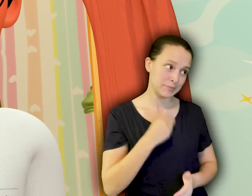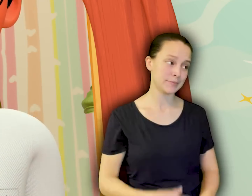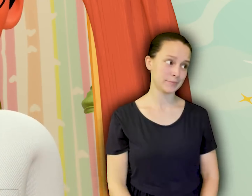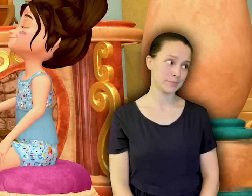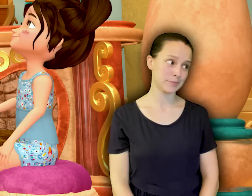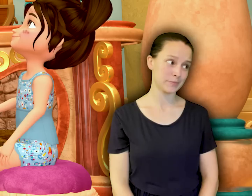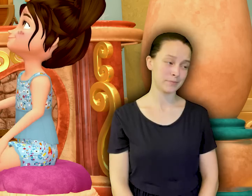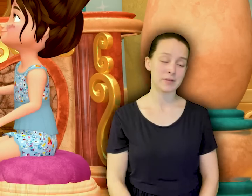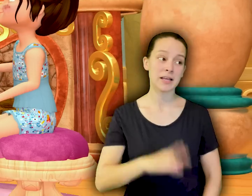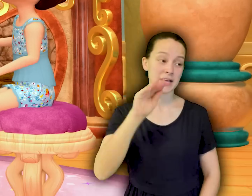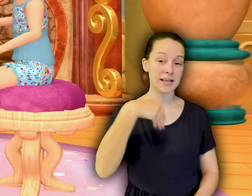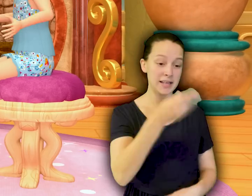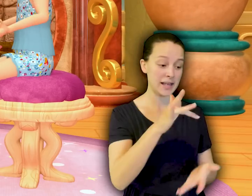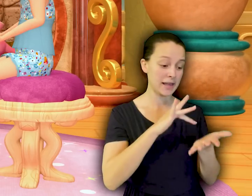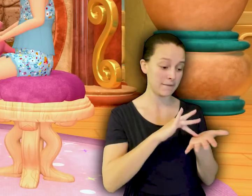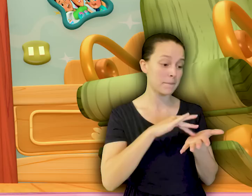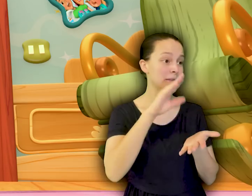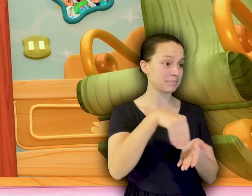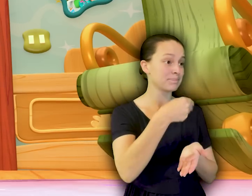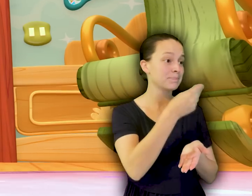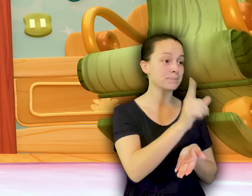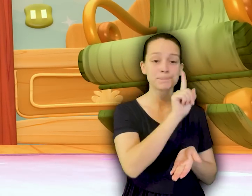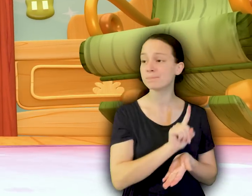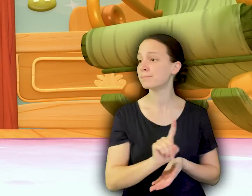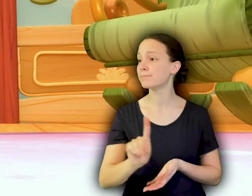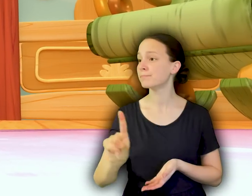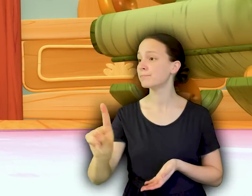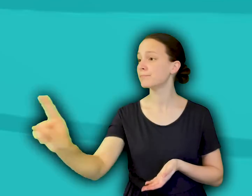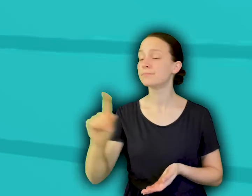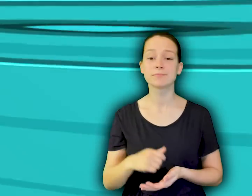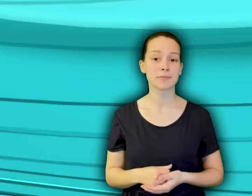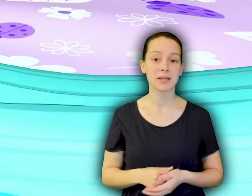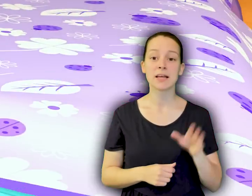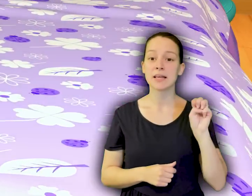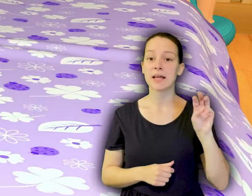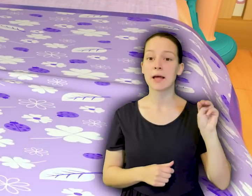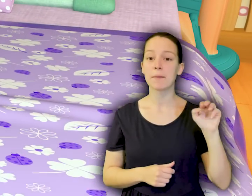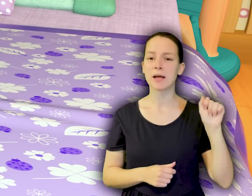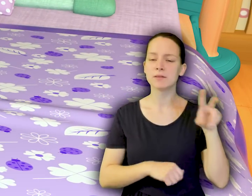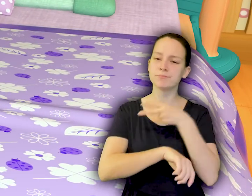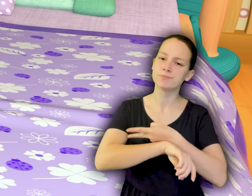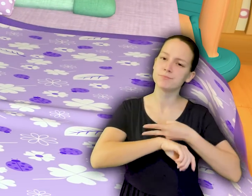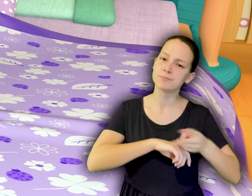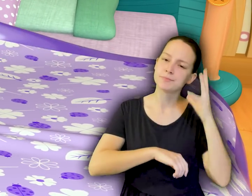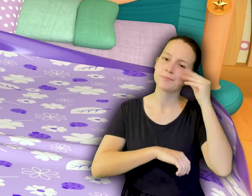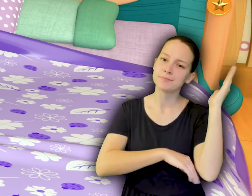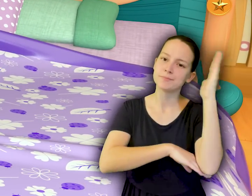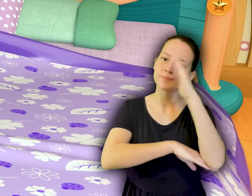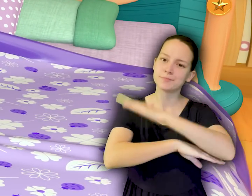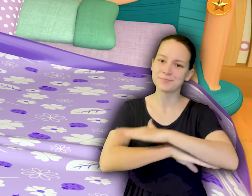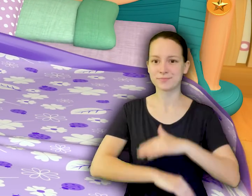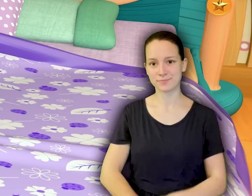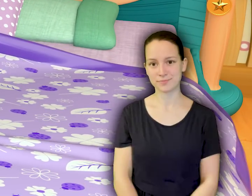in bed he gave her pills and he went away Emma lied back down and stayed in